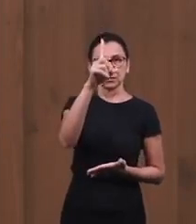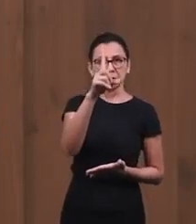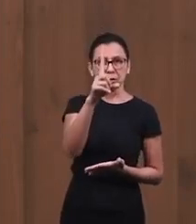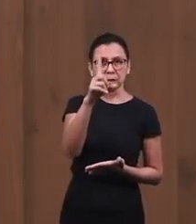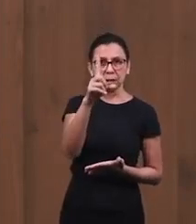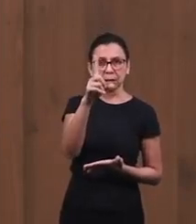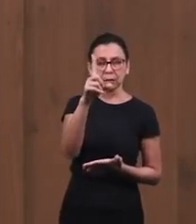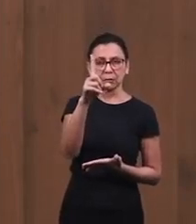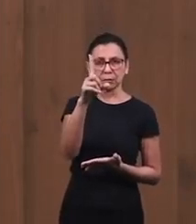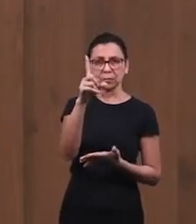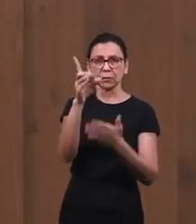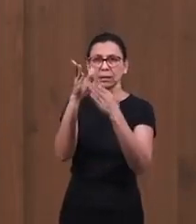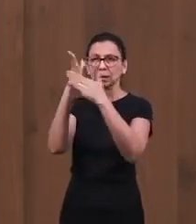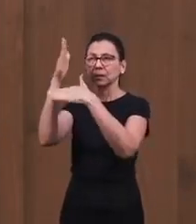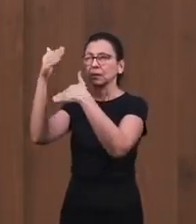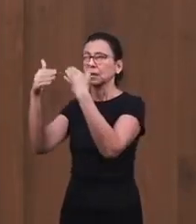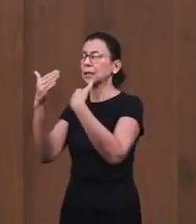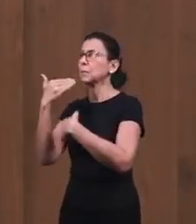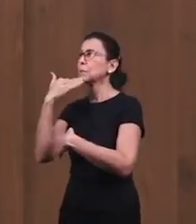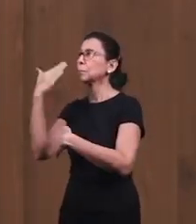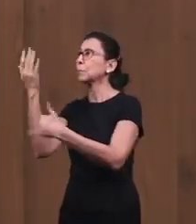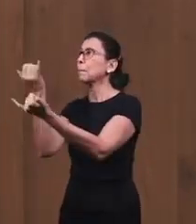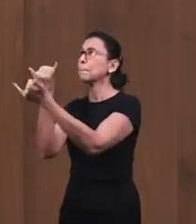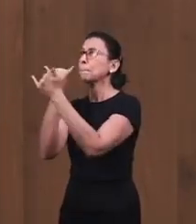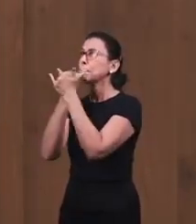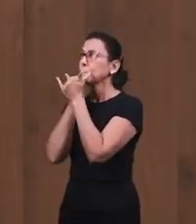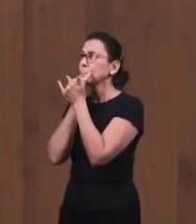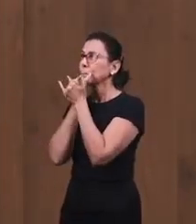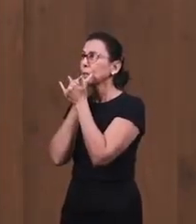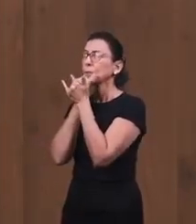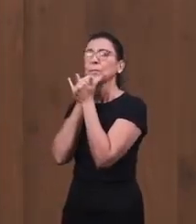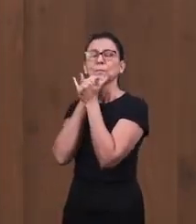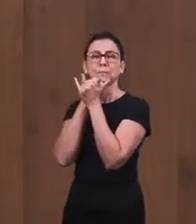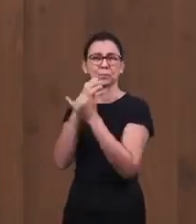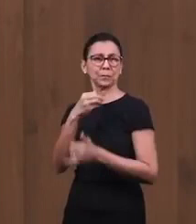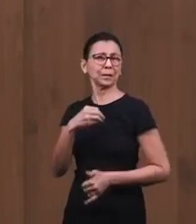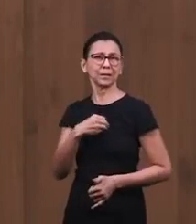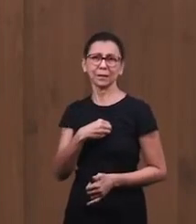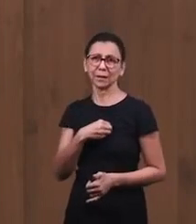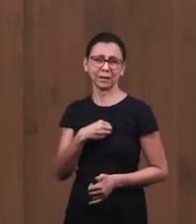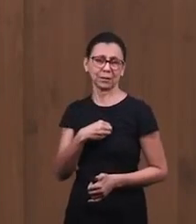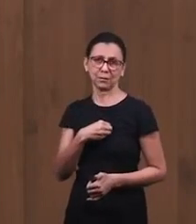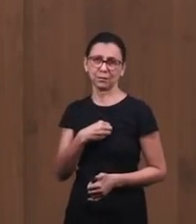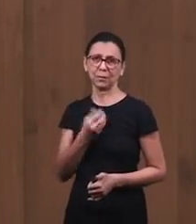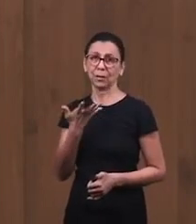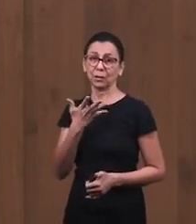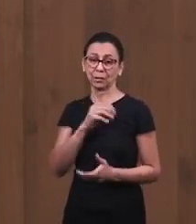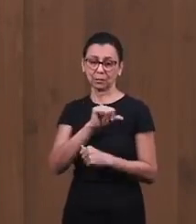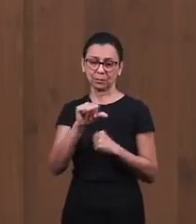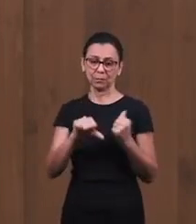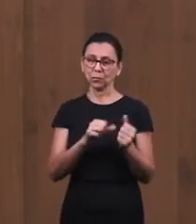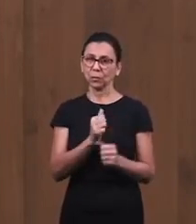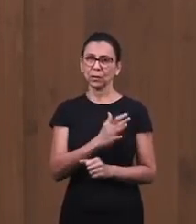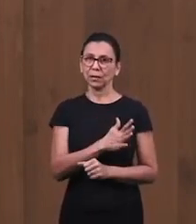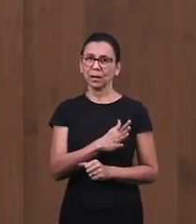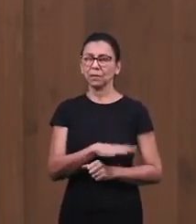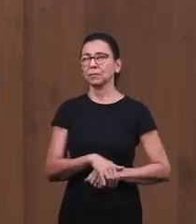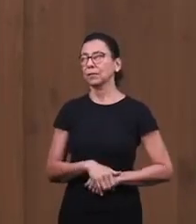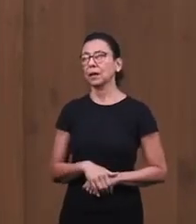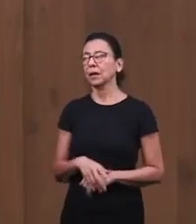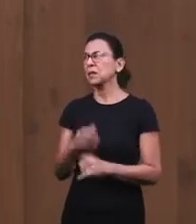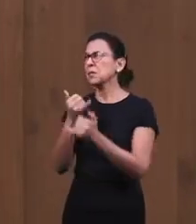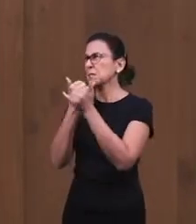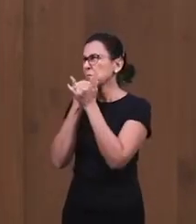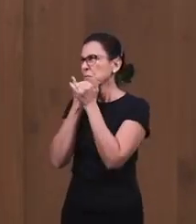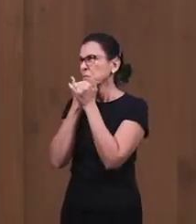the right to say, God, forgive me. Like Nehemiah said, forgive me. I want you to change. It's